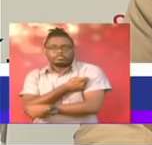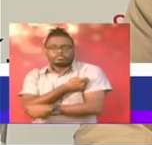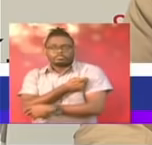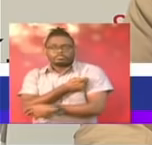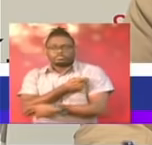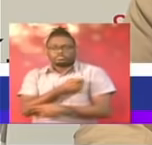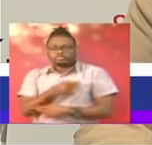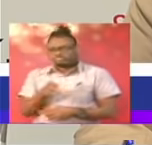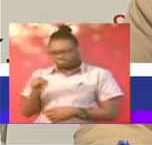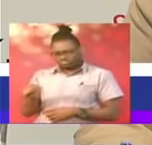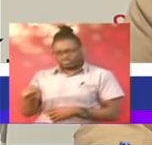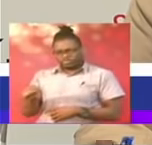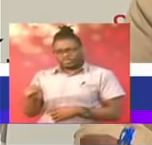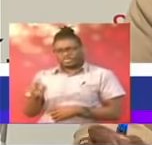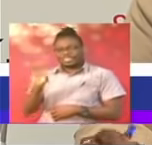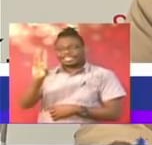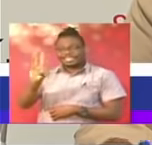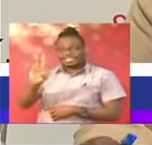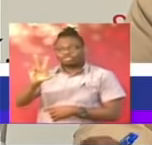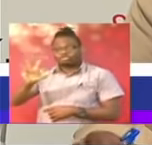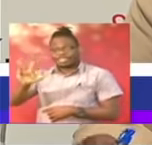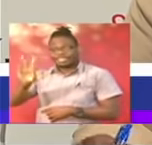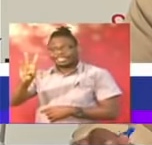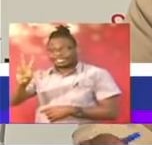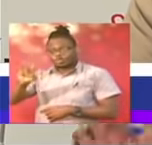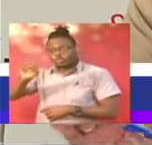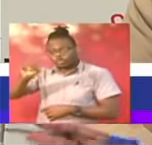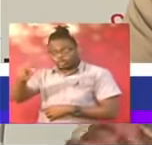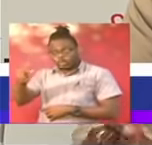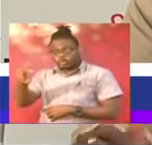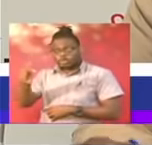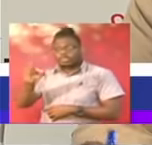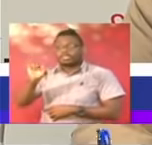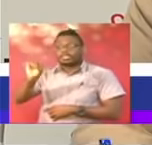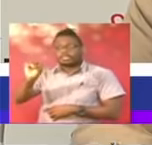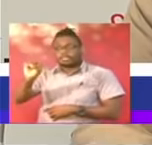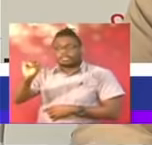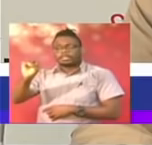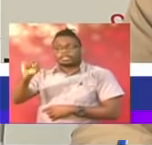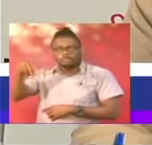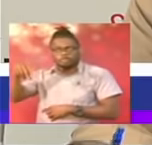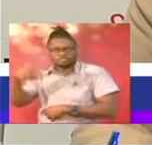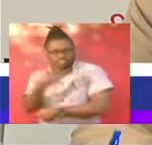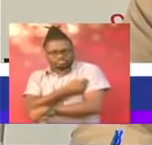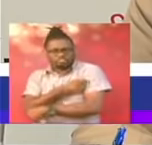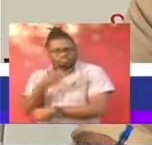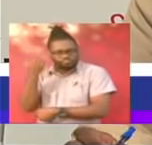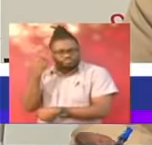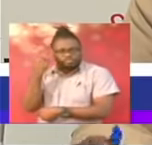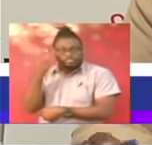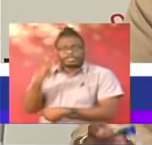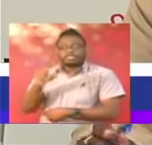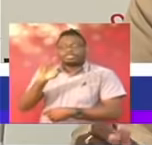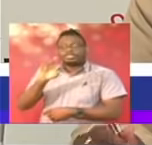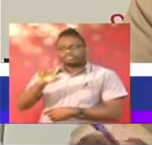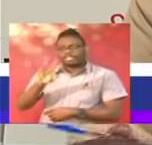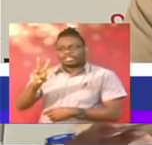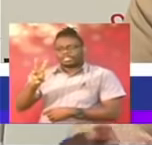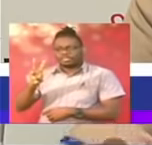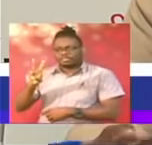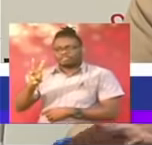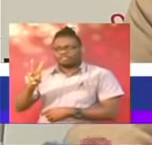that. 636,000 doses of Sinopharm in hand. That number I can understand. 636 doses of Sinopharm, and